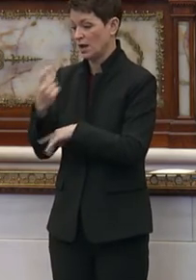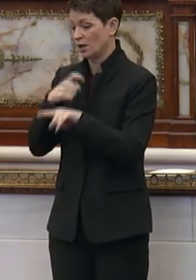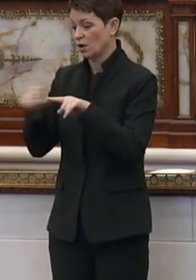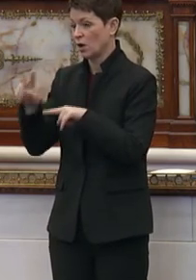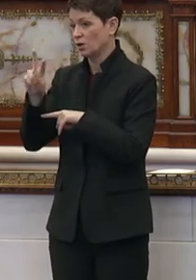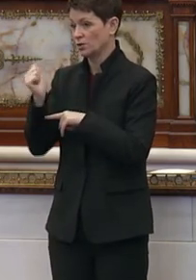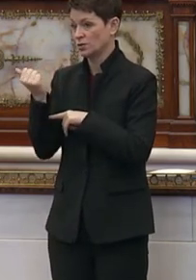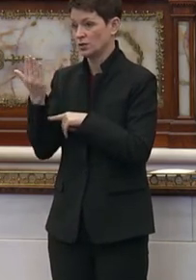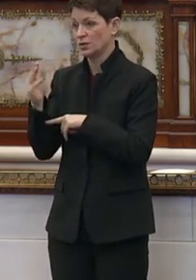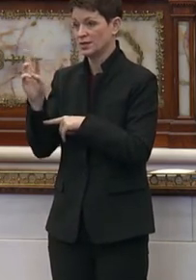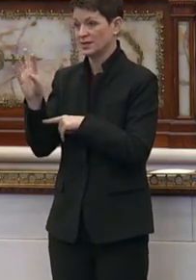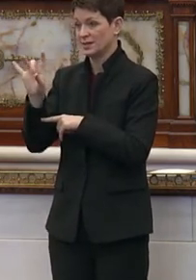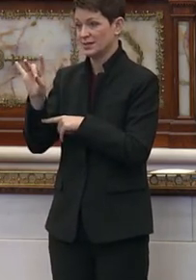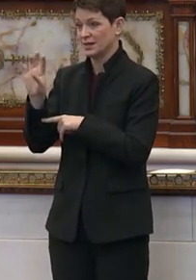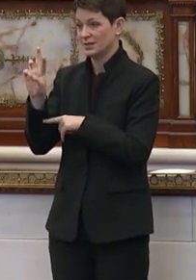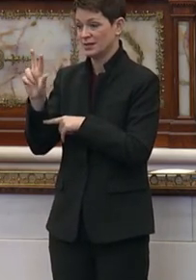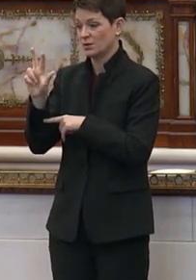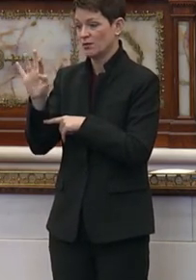must call